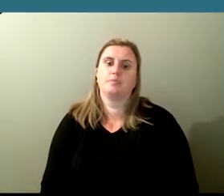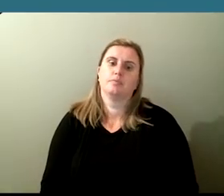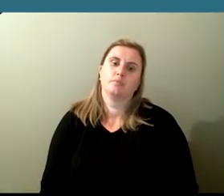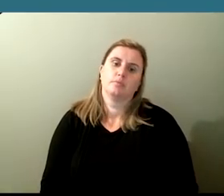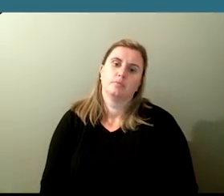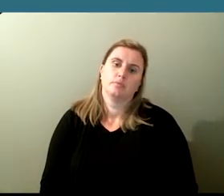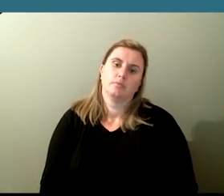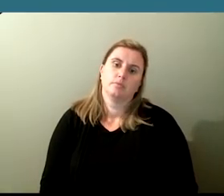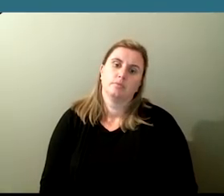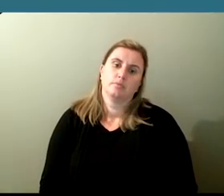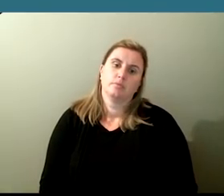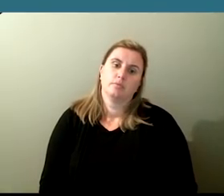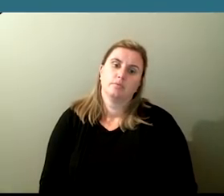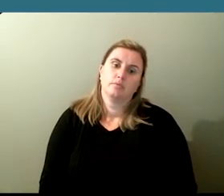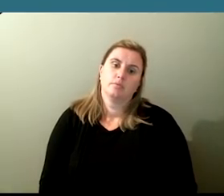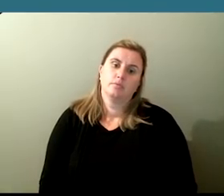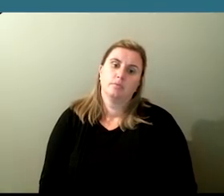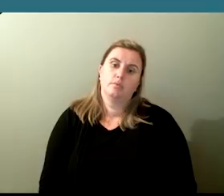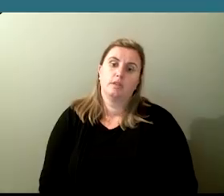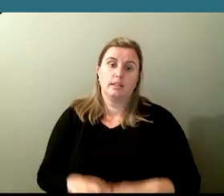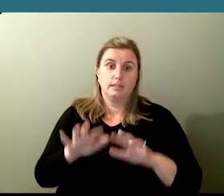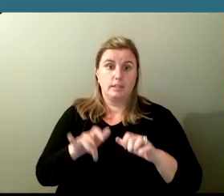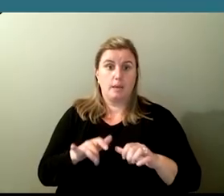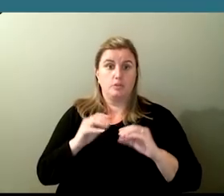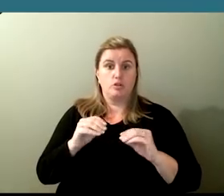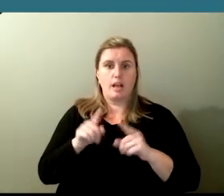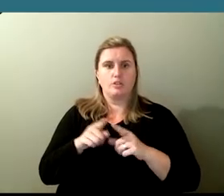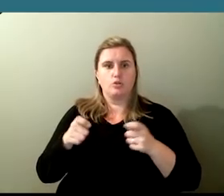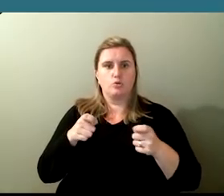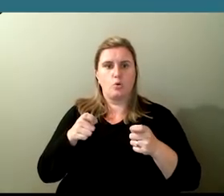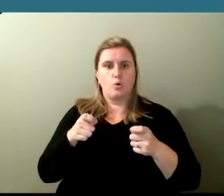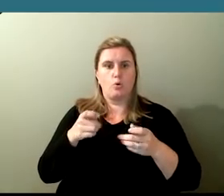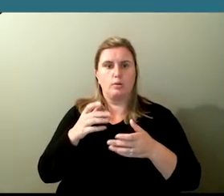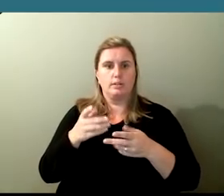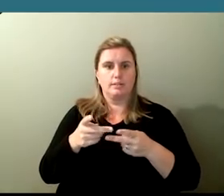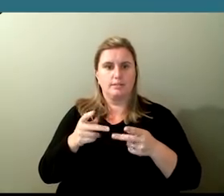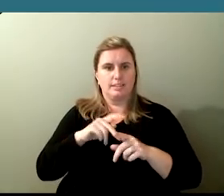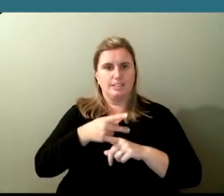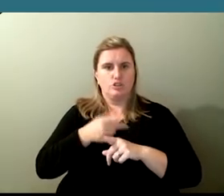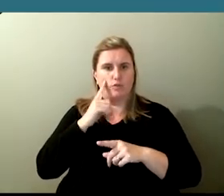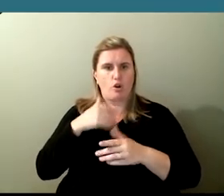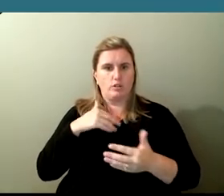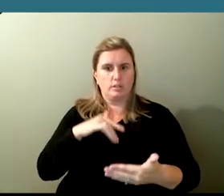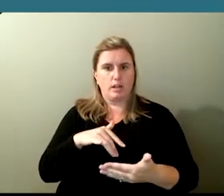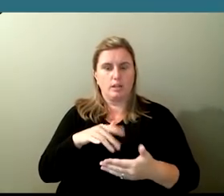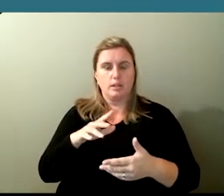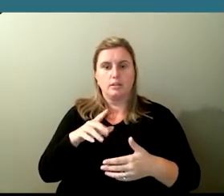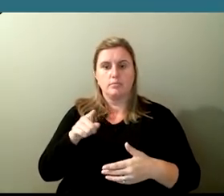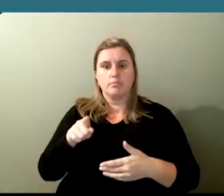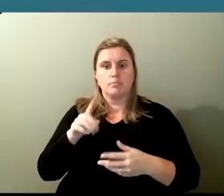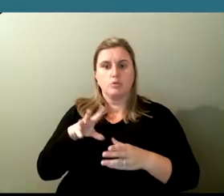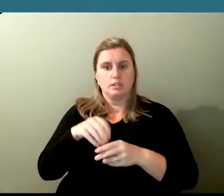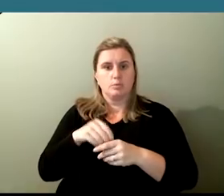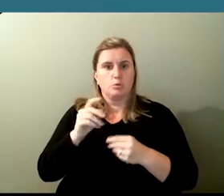And for typed instructions, which was used, as I mentioned, as a control condition for a study, participant was provided